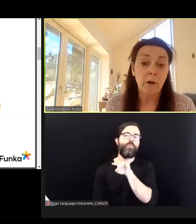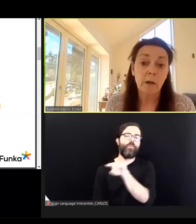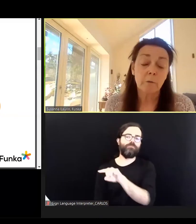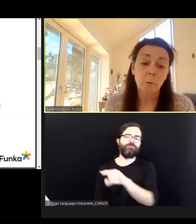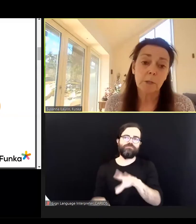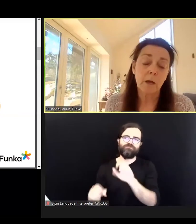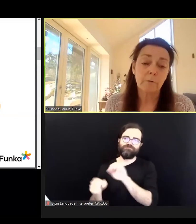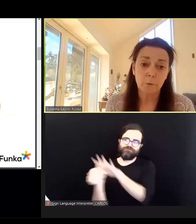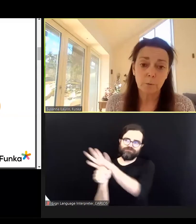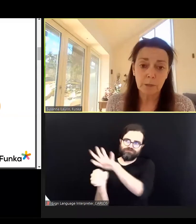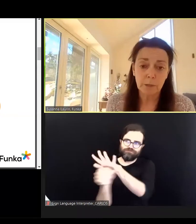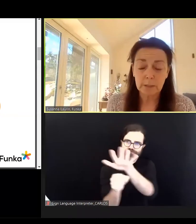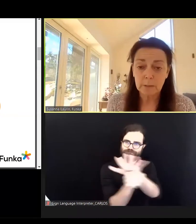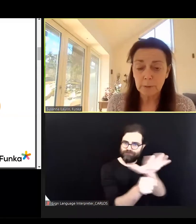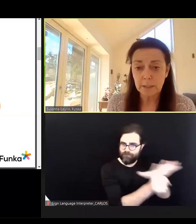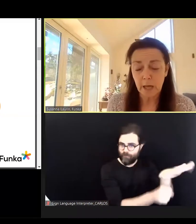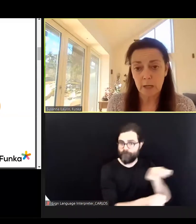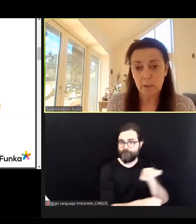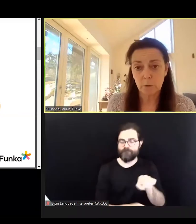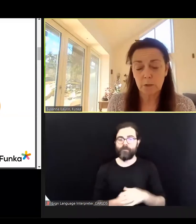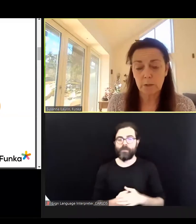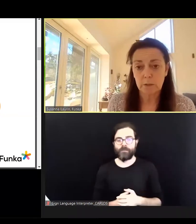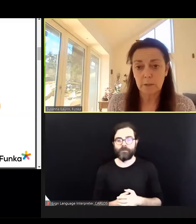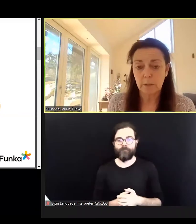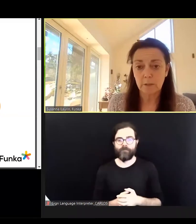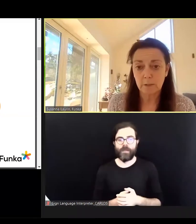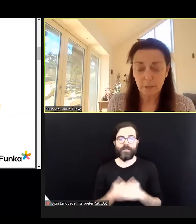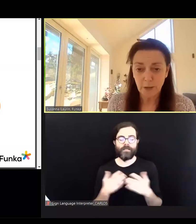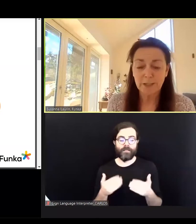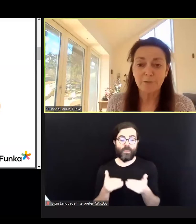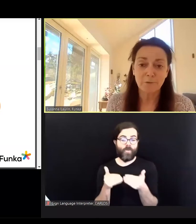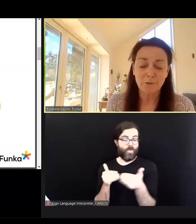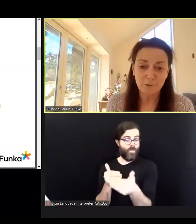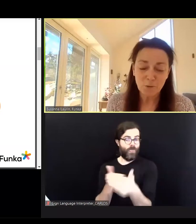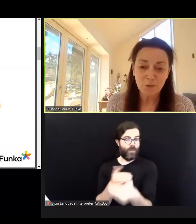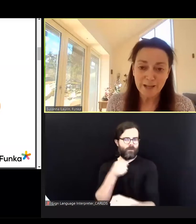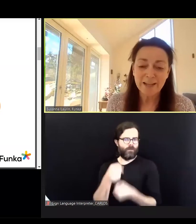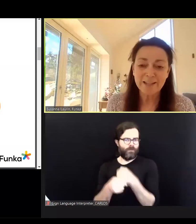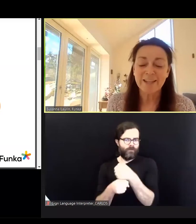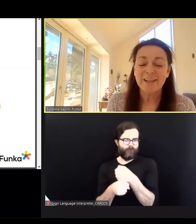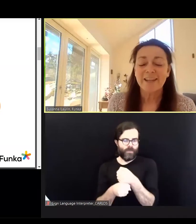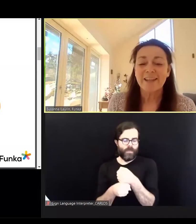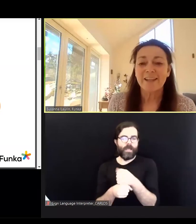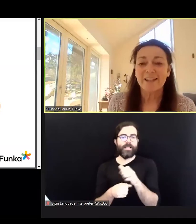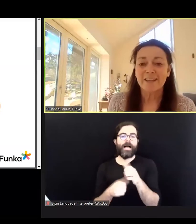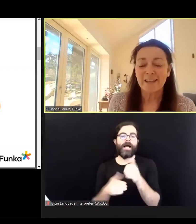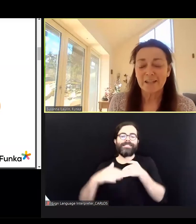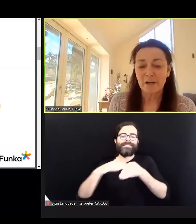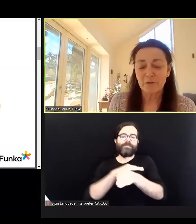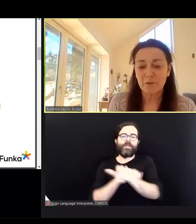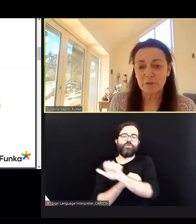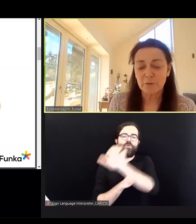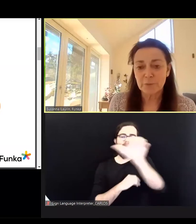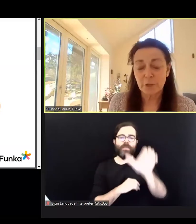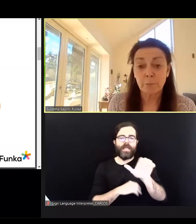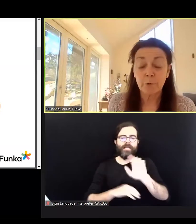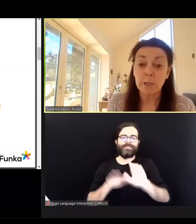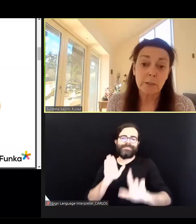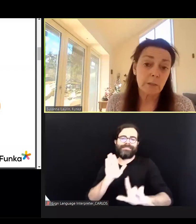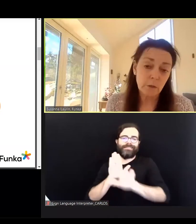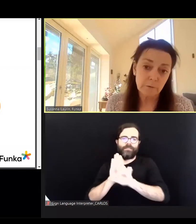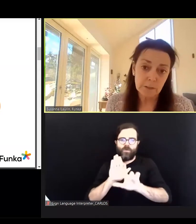and legislation and also other activities. So it's actually on all different levels. When we look at